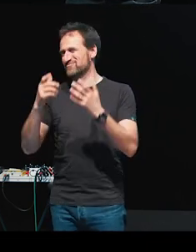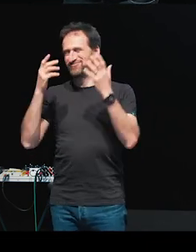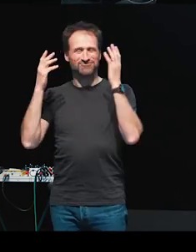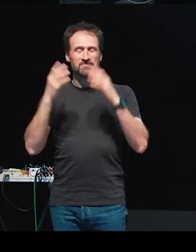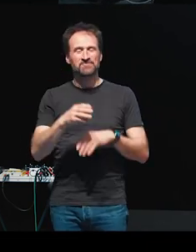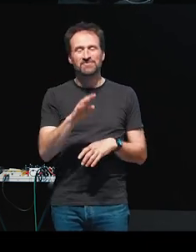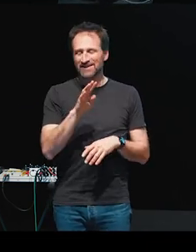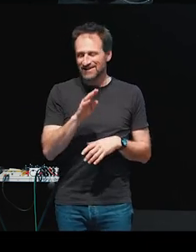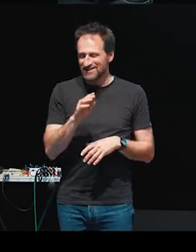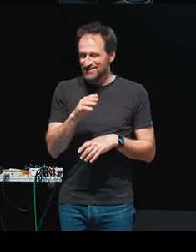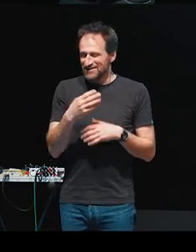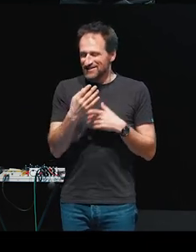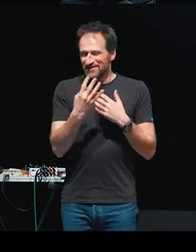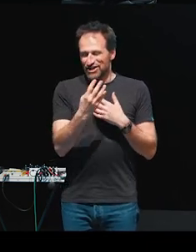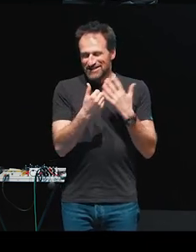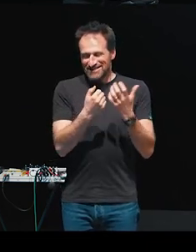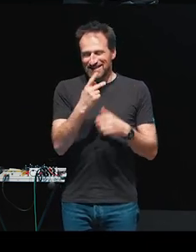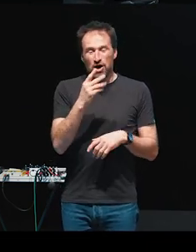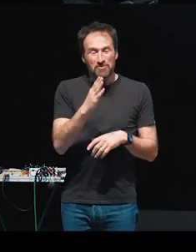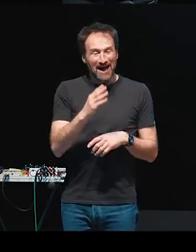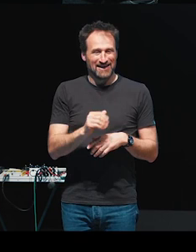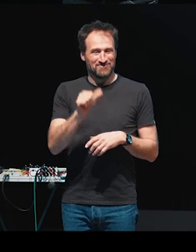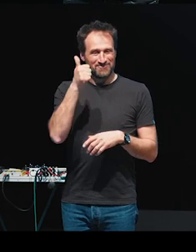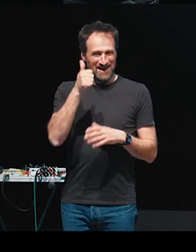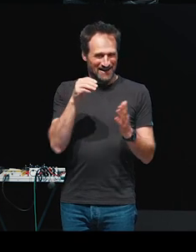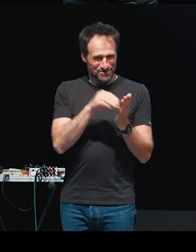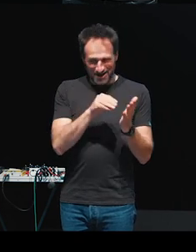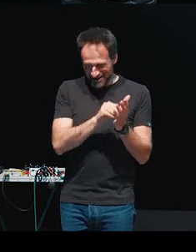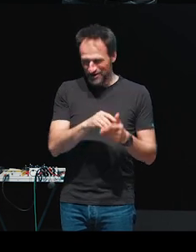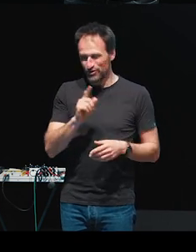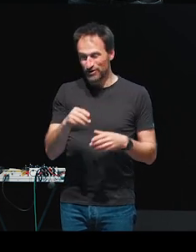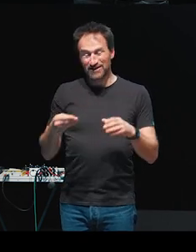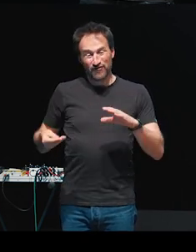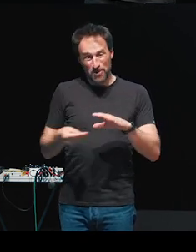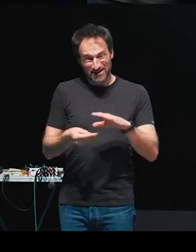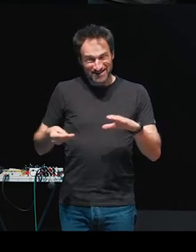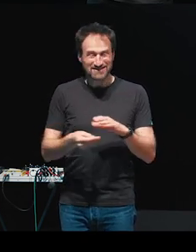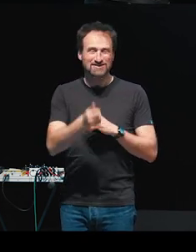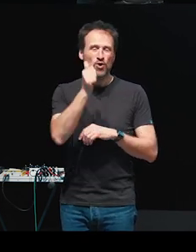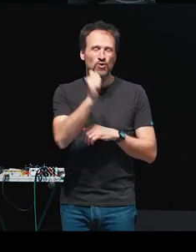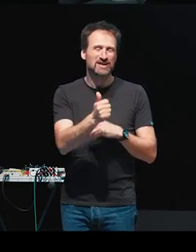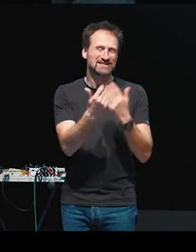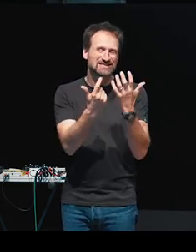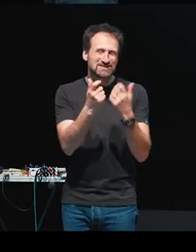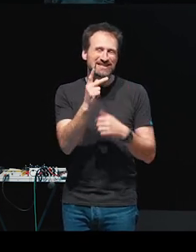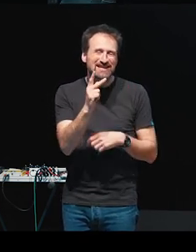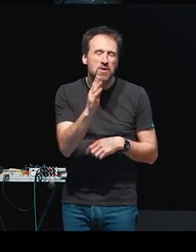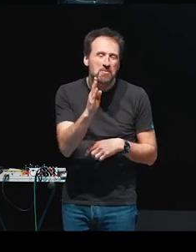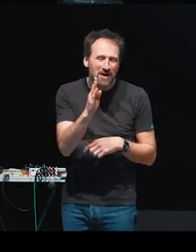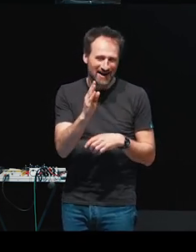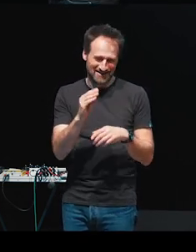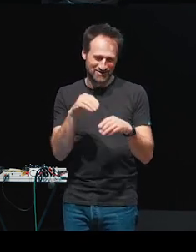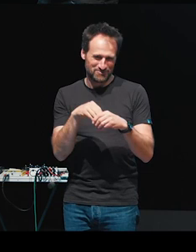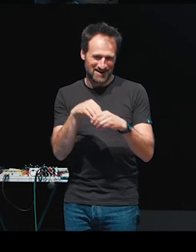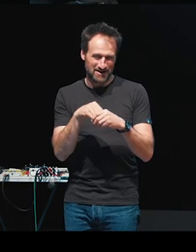main memory, and the floppy disks could store 170 kilobytes. And no one knows, but